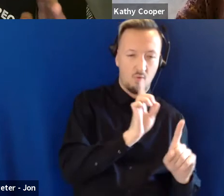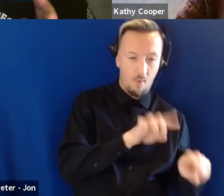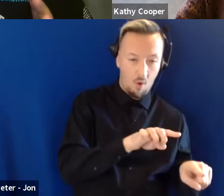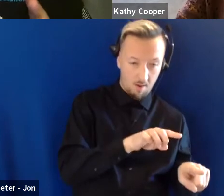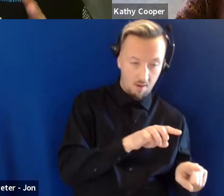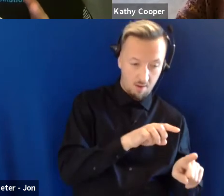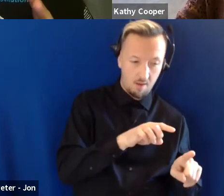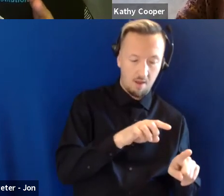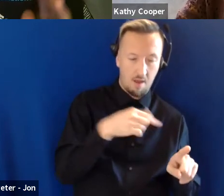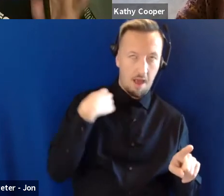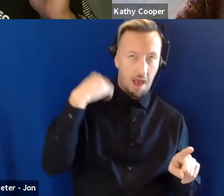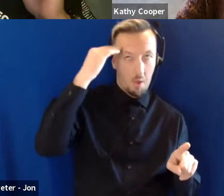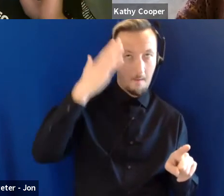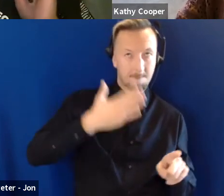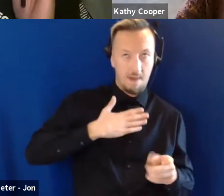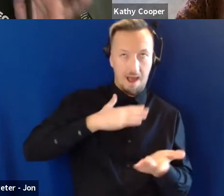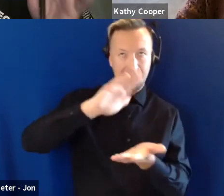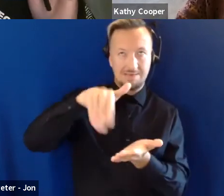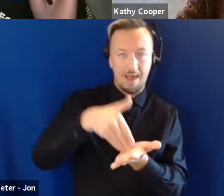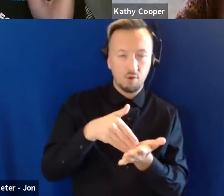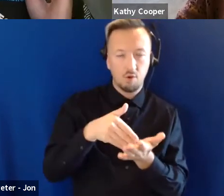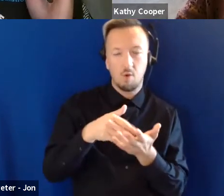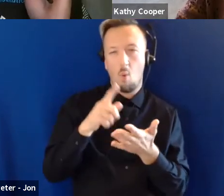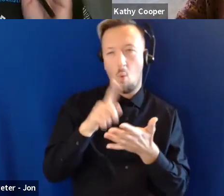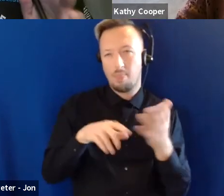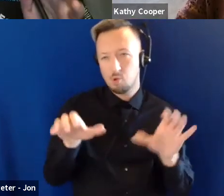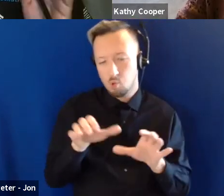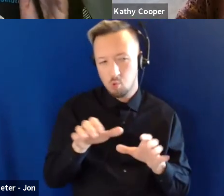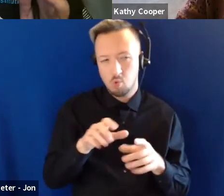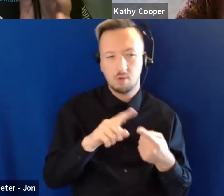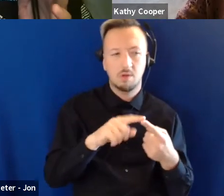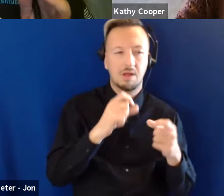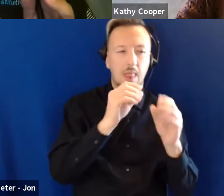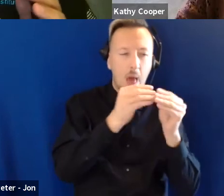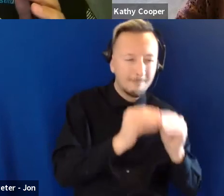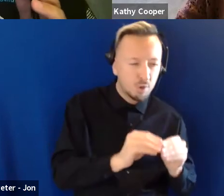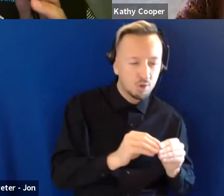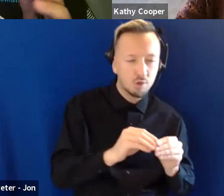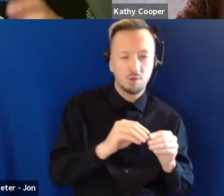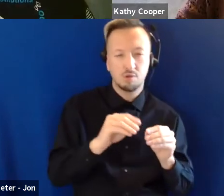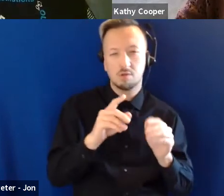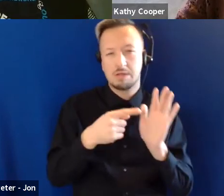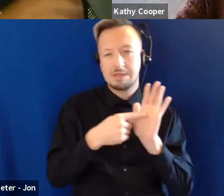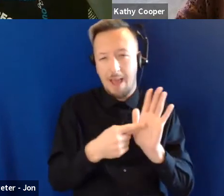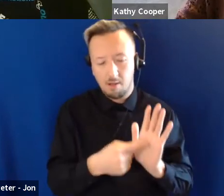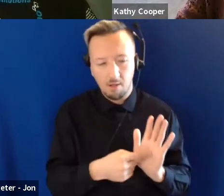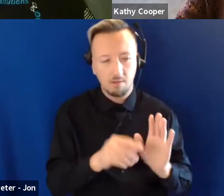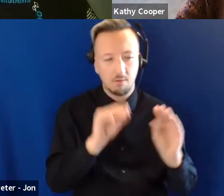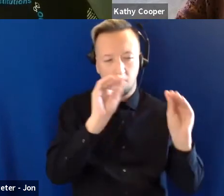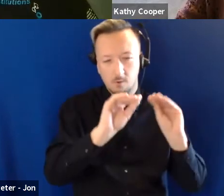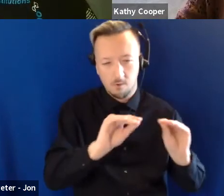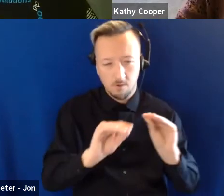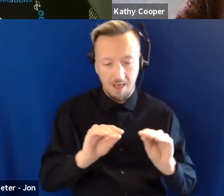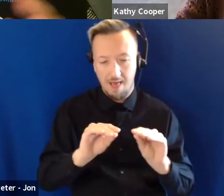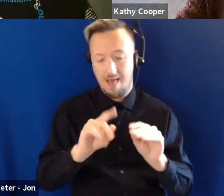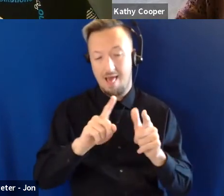that my center did, right? So here's the statistics, here's the vignettes, here's all of this. And then sort of at the